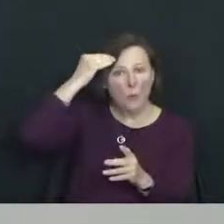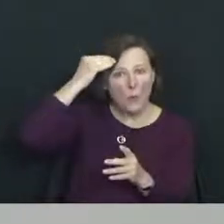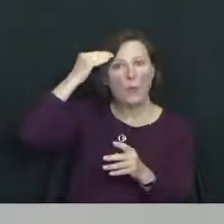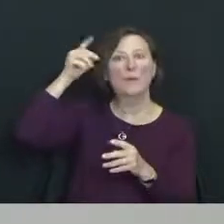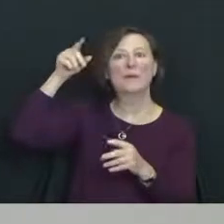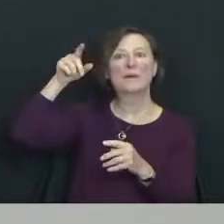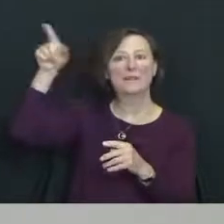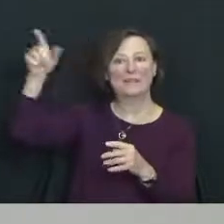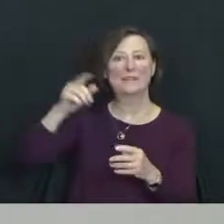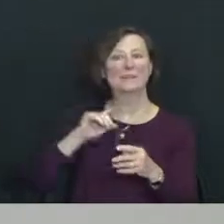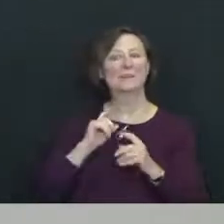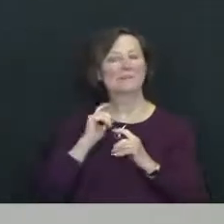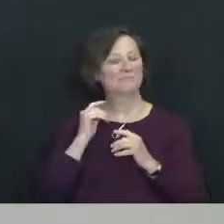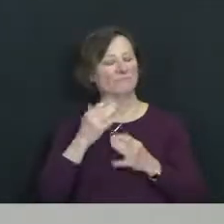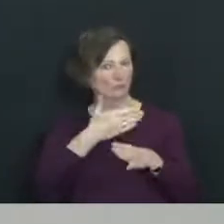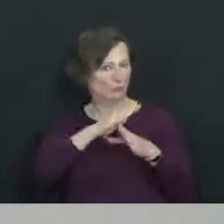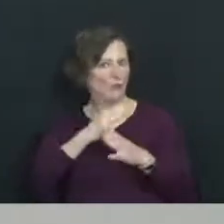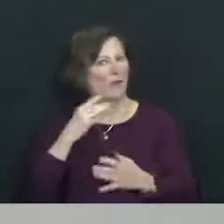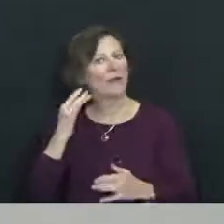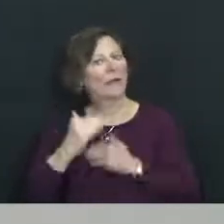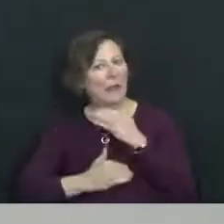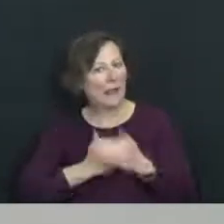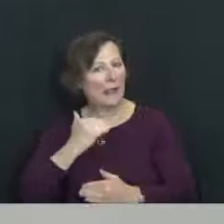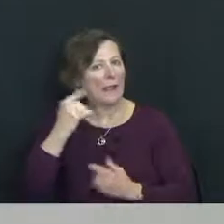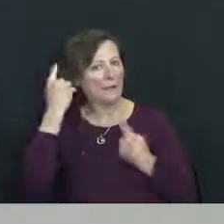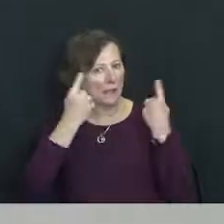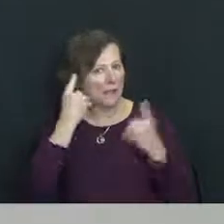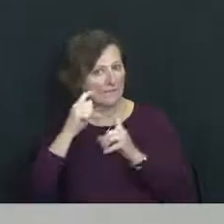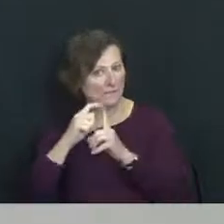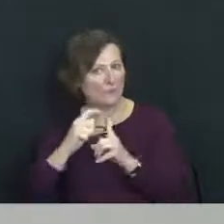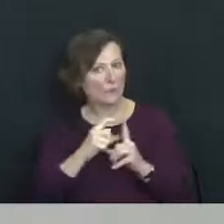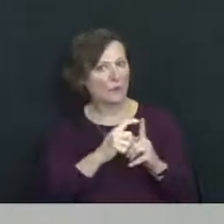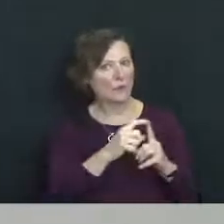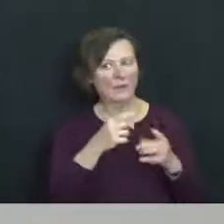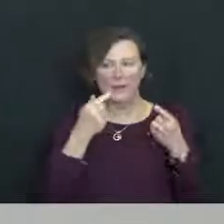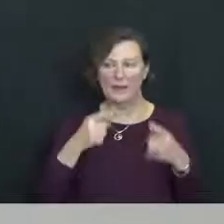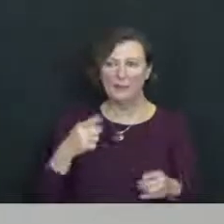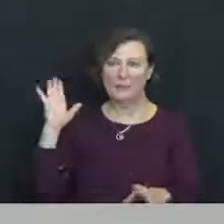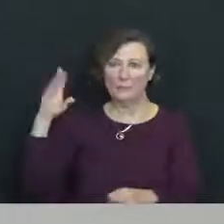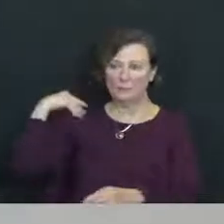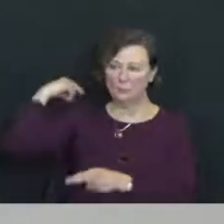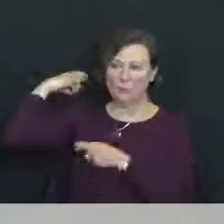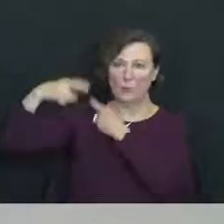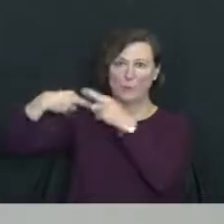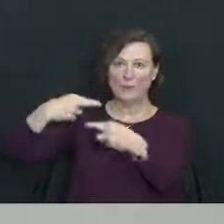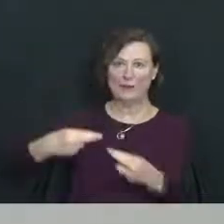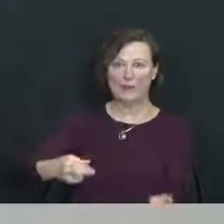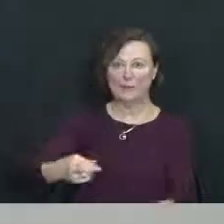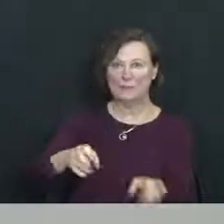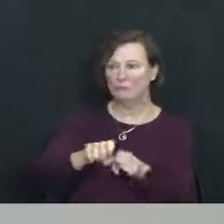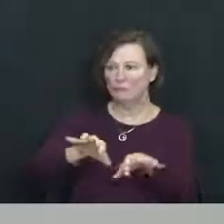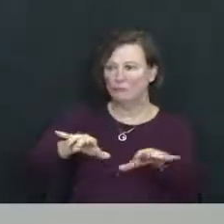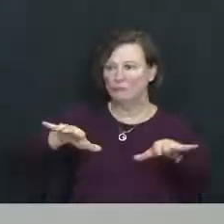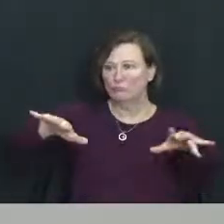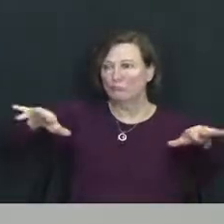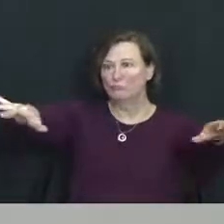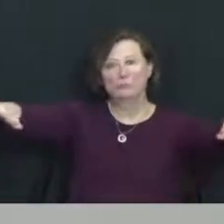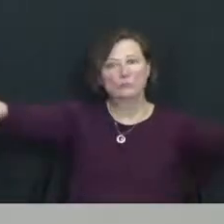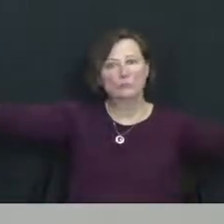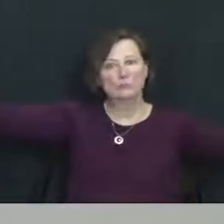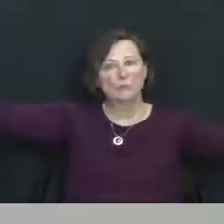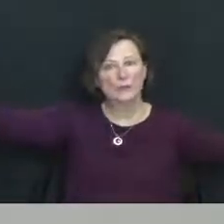more years, the monk's wise reputation spread throughout the province. Visitors from different cities hiked